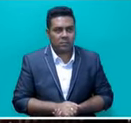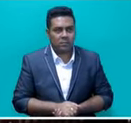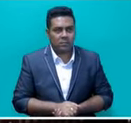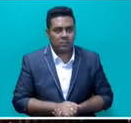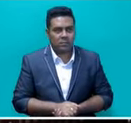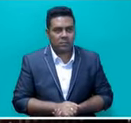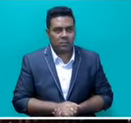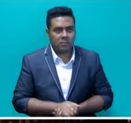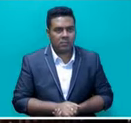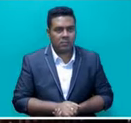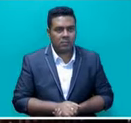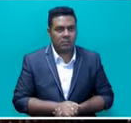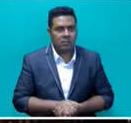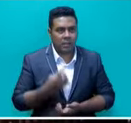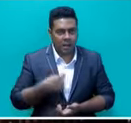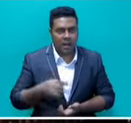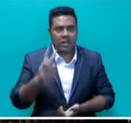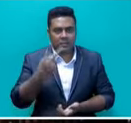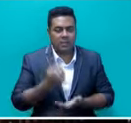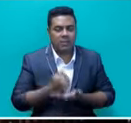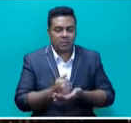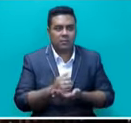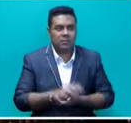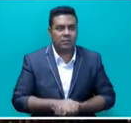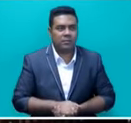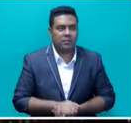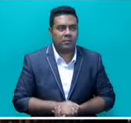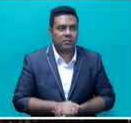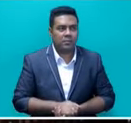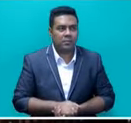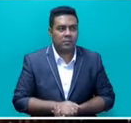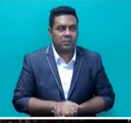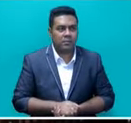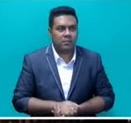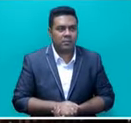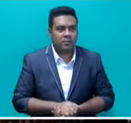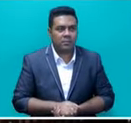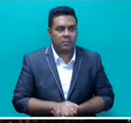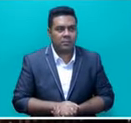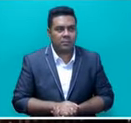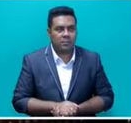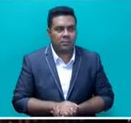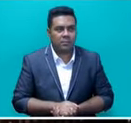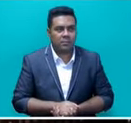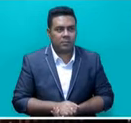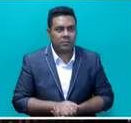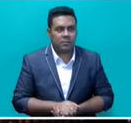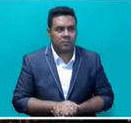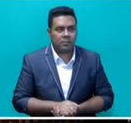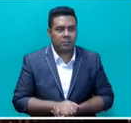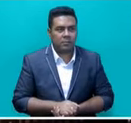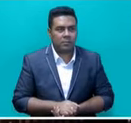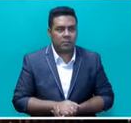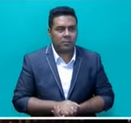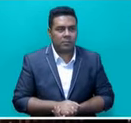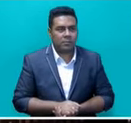the motion, Mr. Speaker. Oh, your honorable offsider.